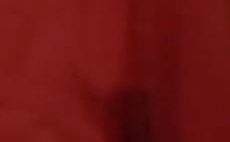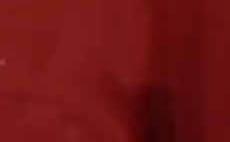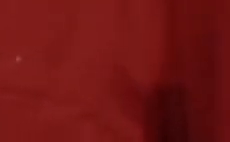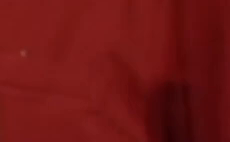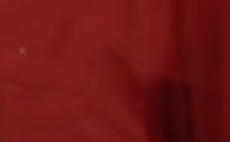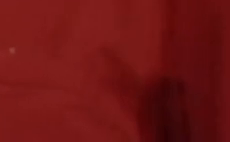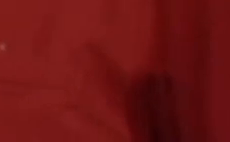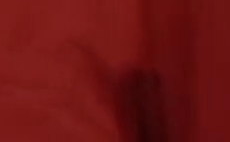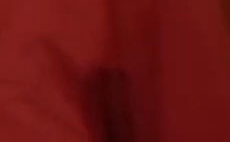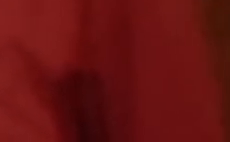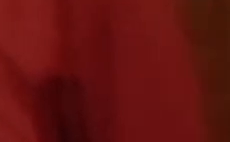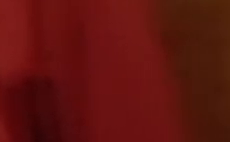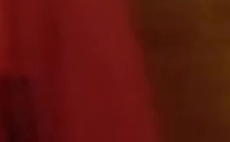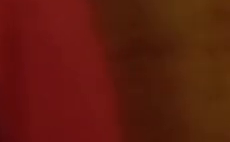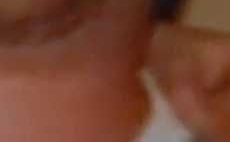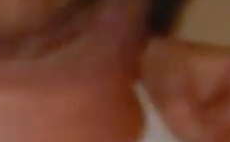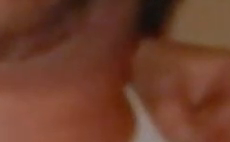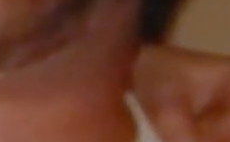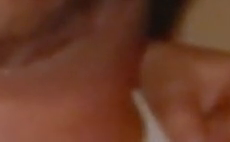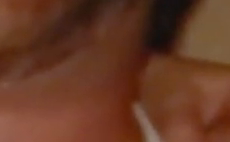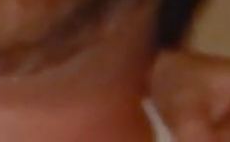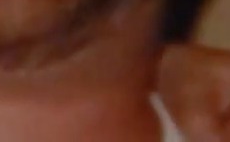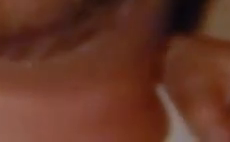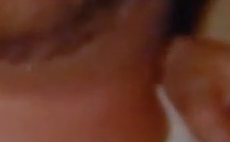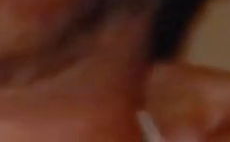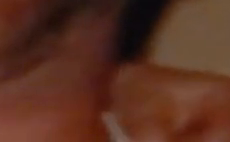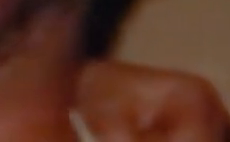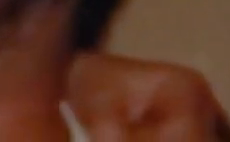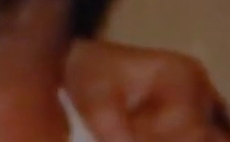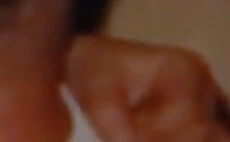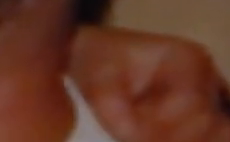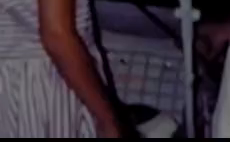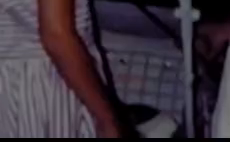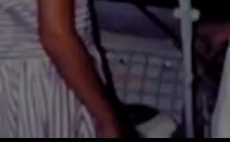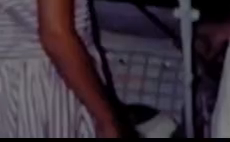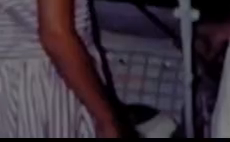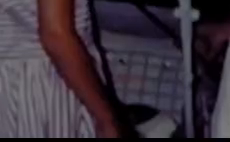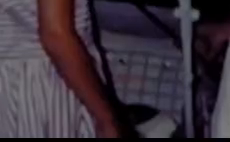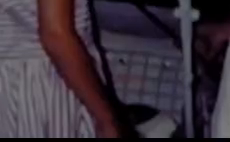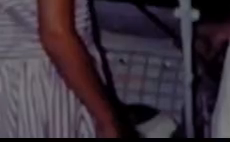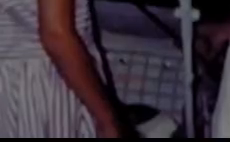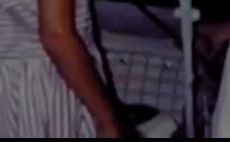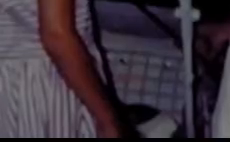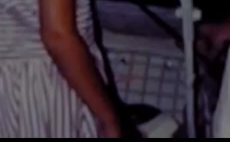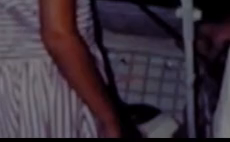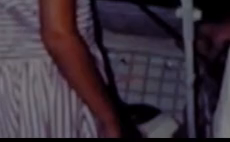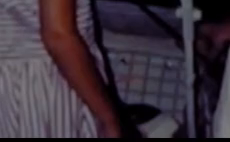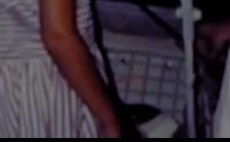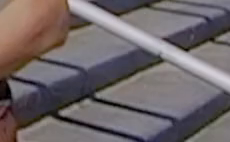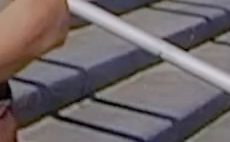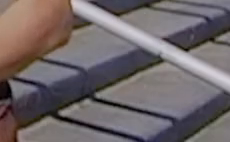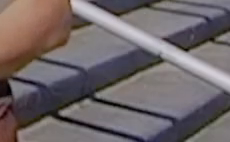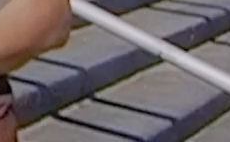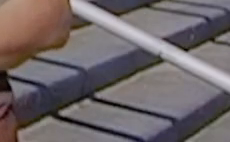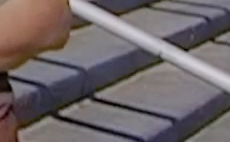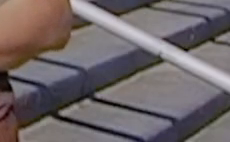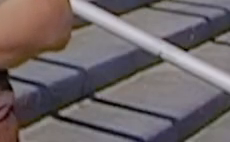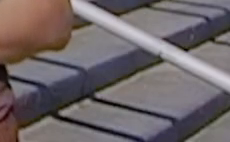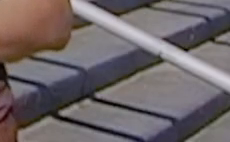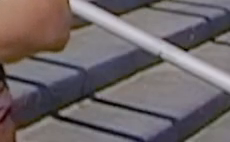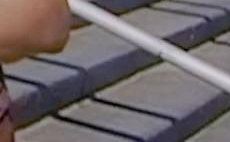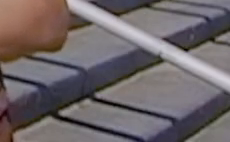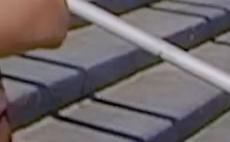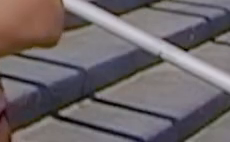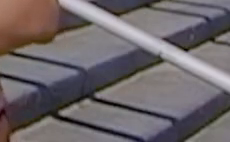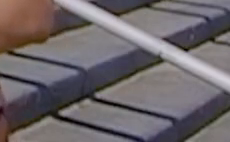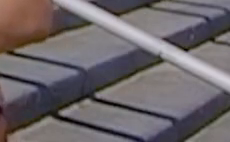accomplishment every day I came home from work. I love the attitude of those that work here. They're very